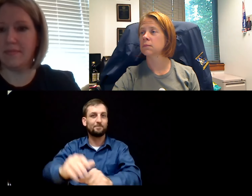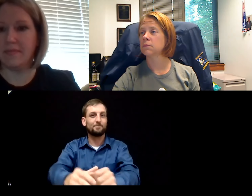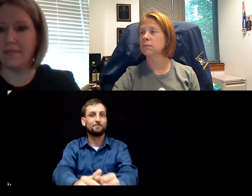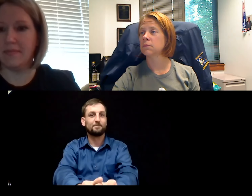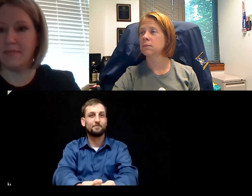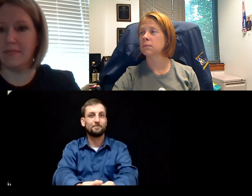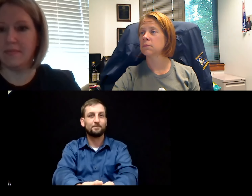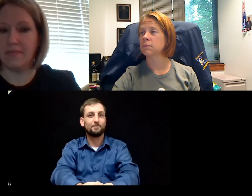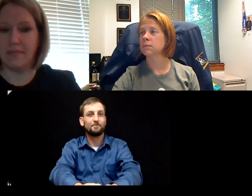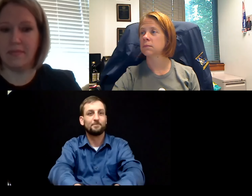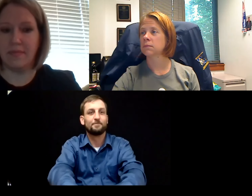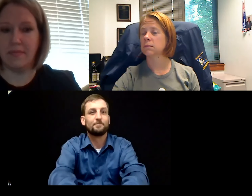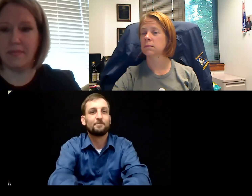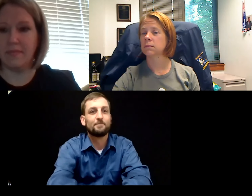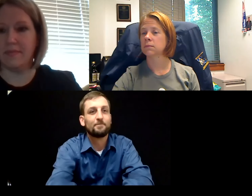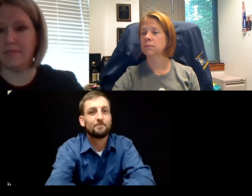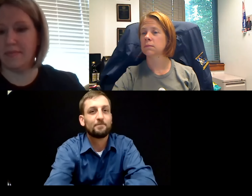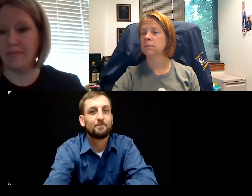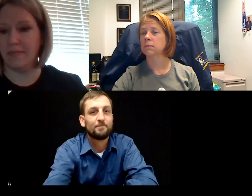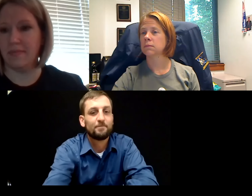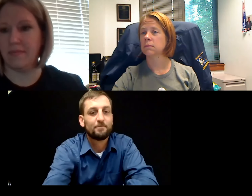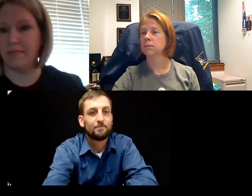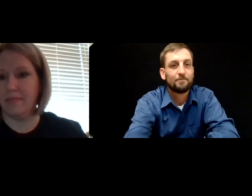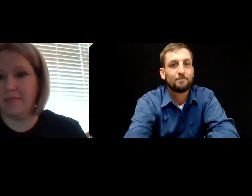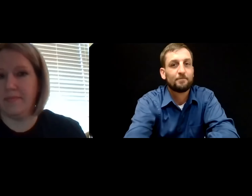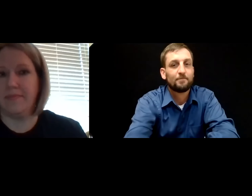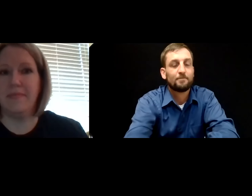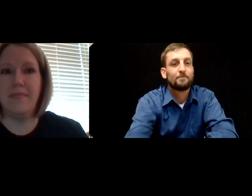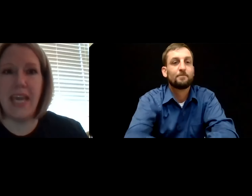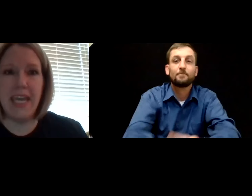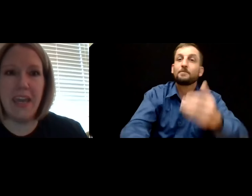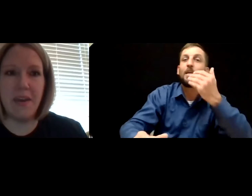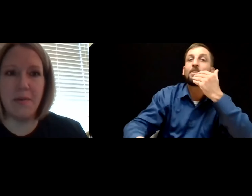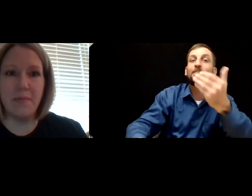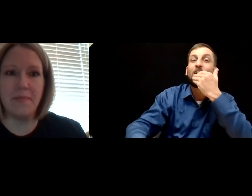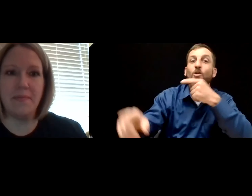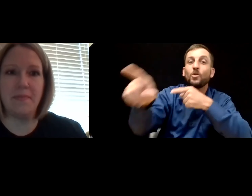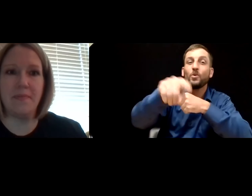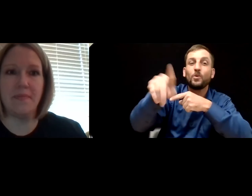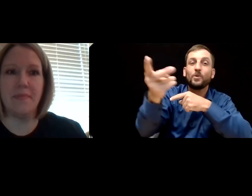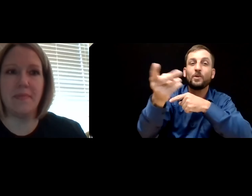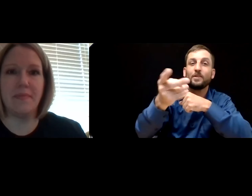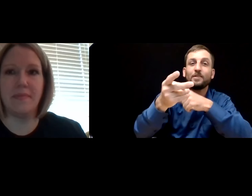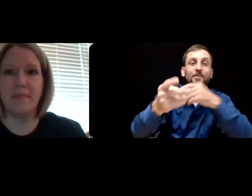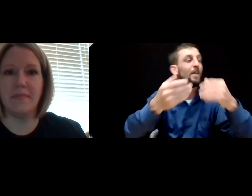Thank you, ladies. Thank you.